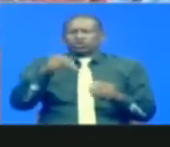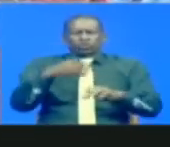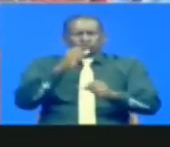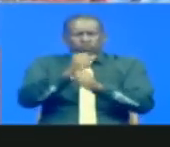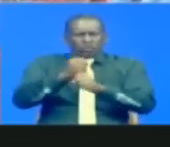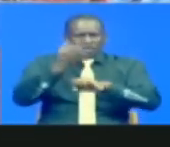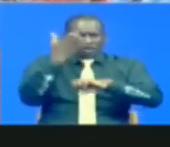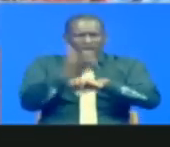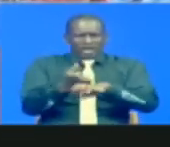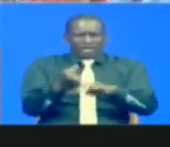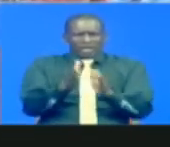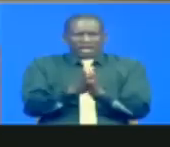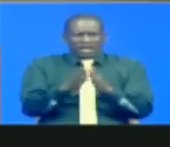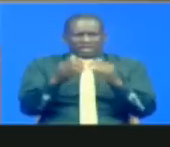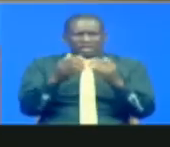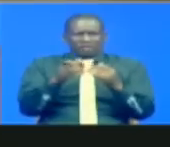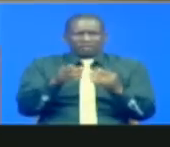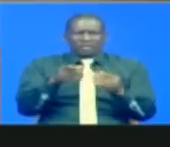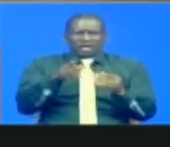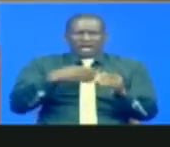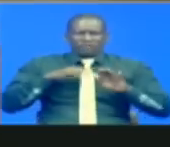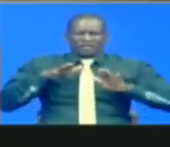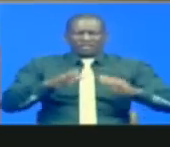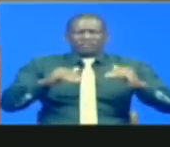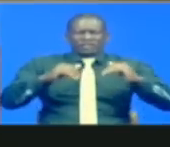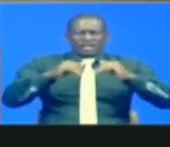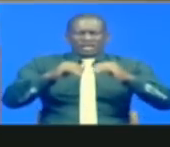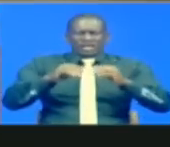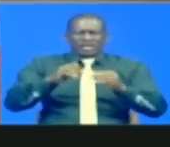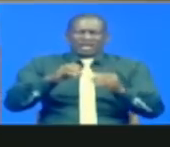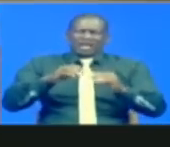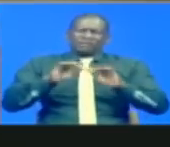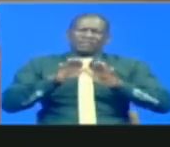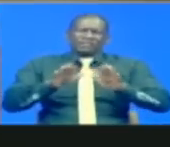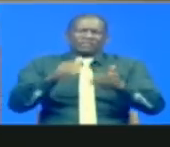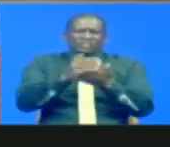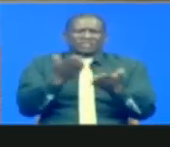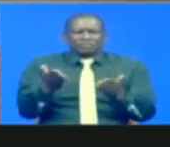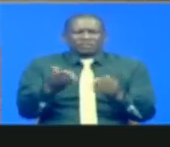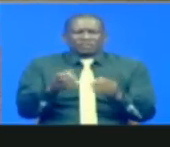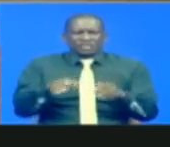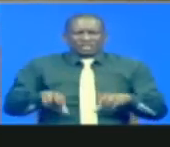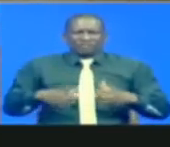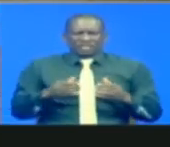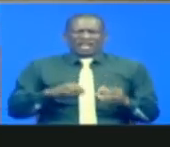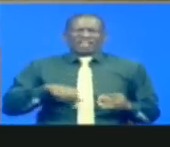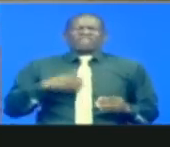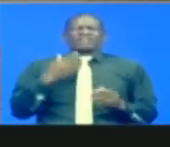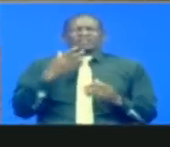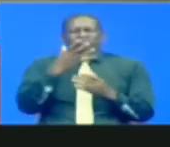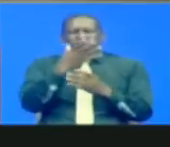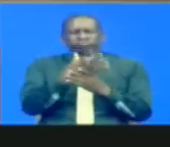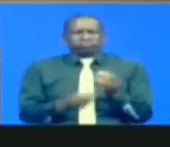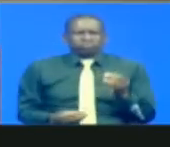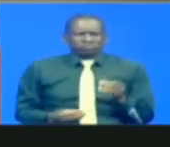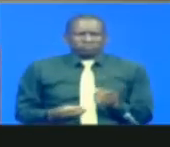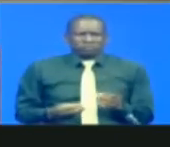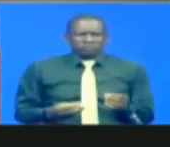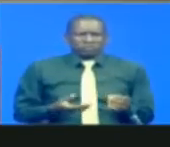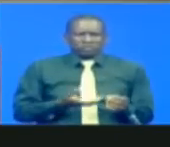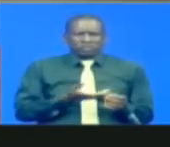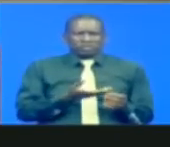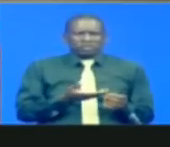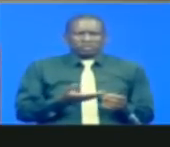left a huge void in their lives. I just feel empty, broken and shattered. But I know you're in a better